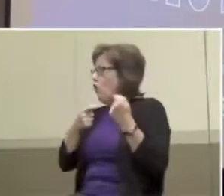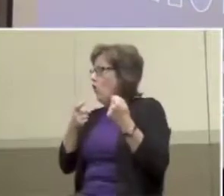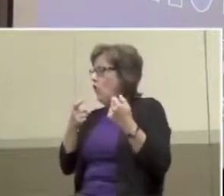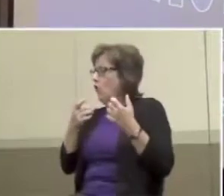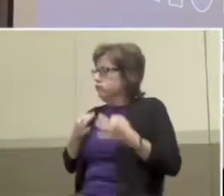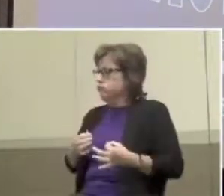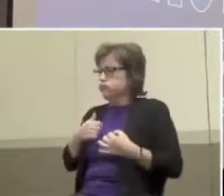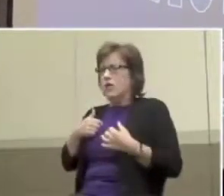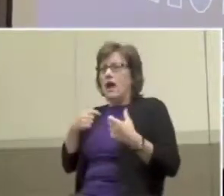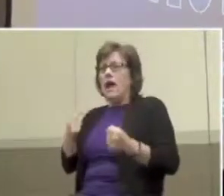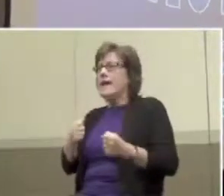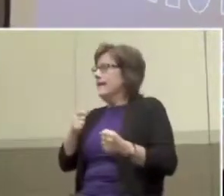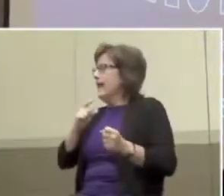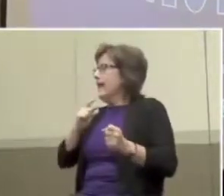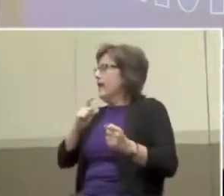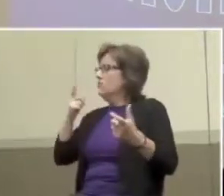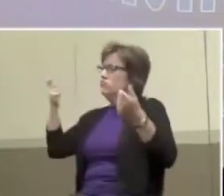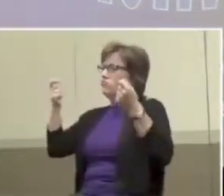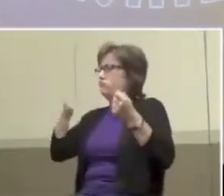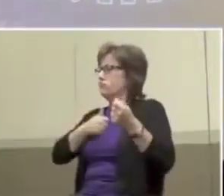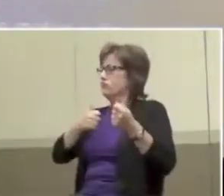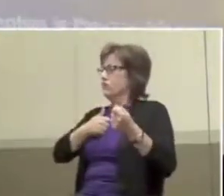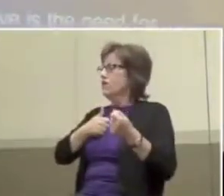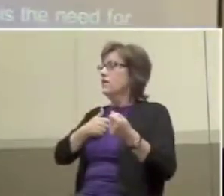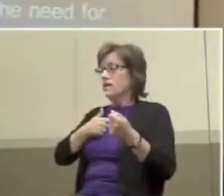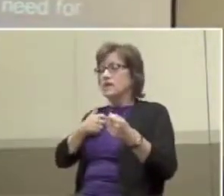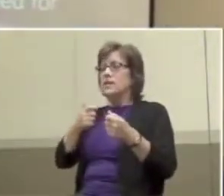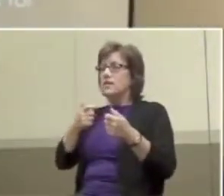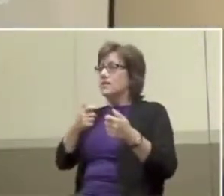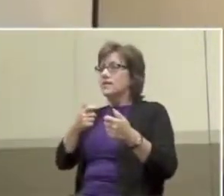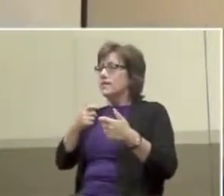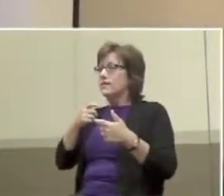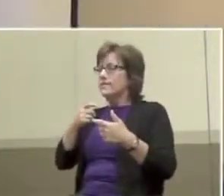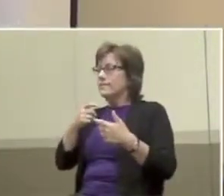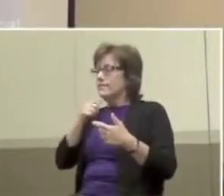yourself, chances are it's an act of resistance.